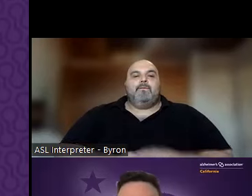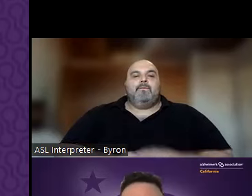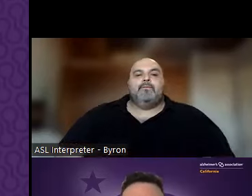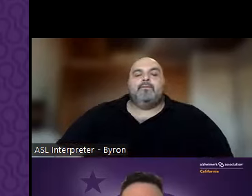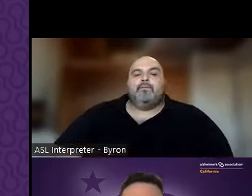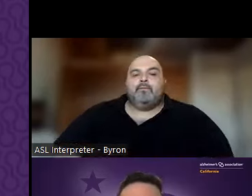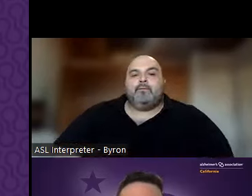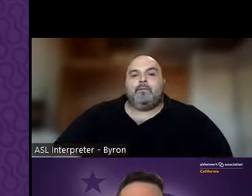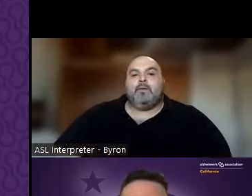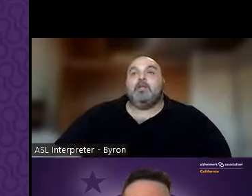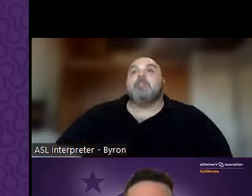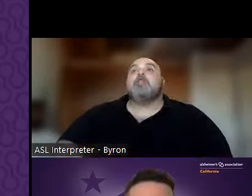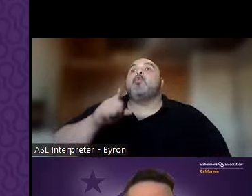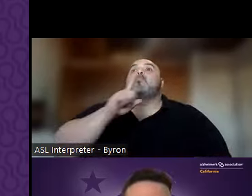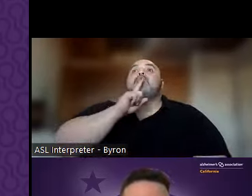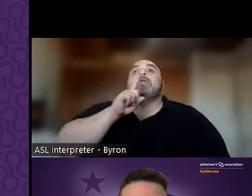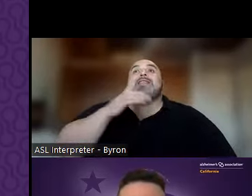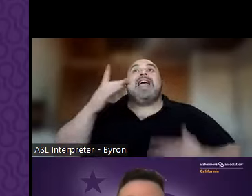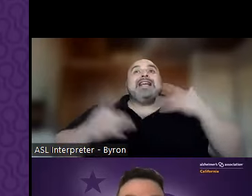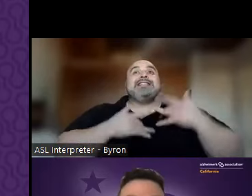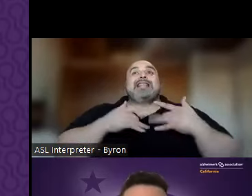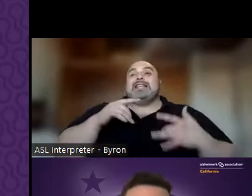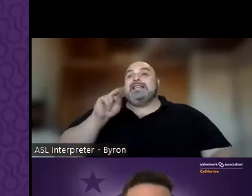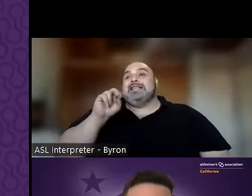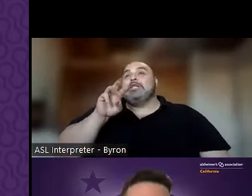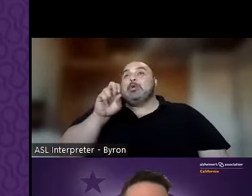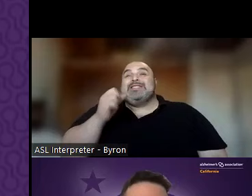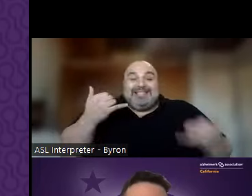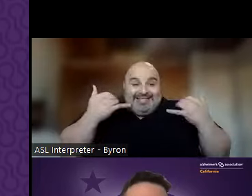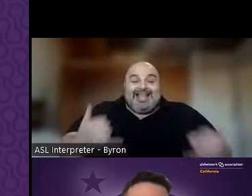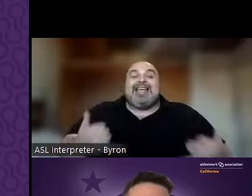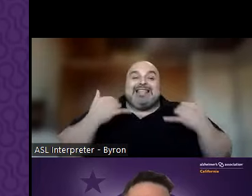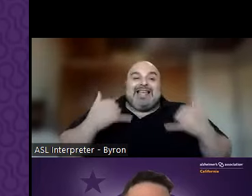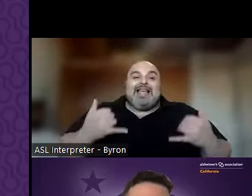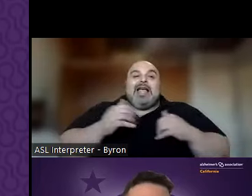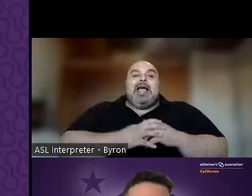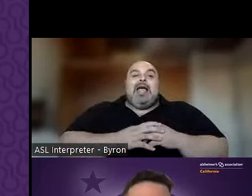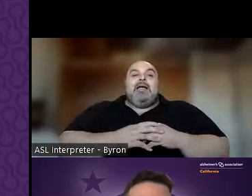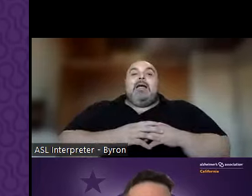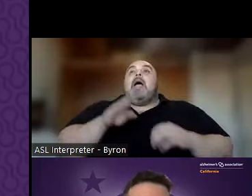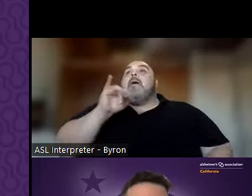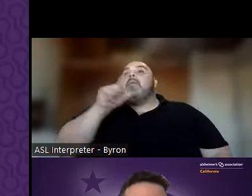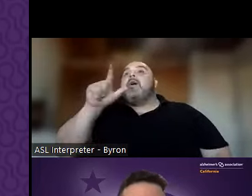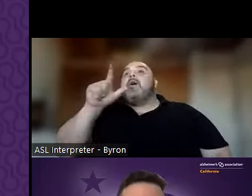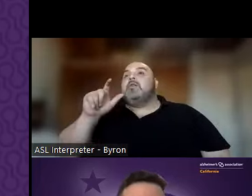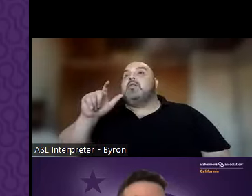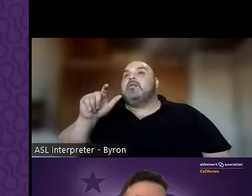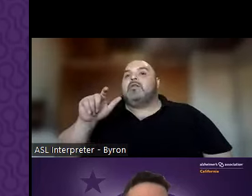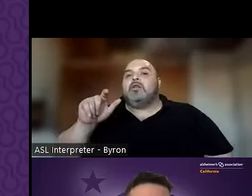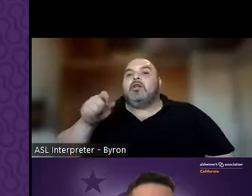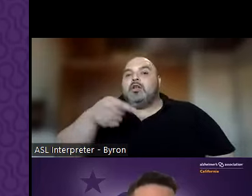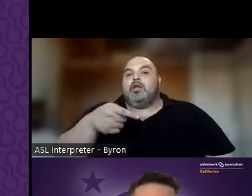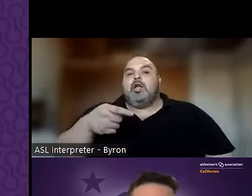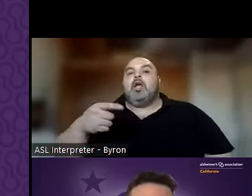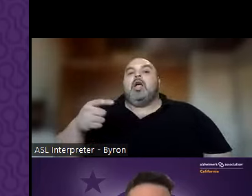So very, very exciting news. Actually, just today, our bill by Assemblymember Aguiar-Curry that updates